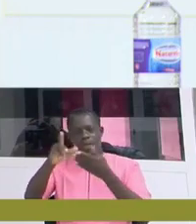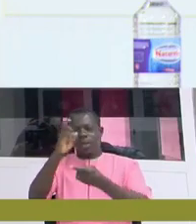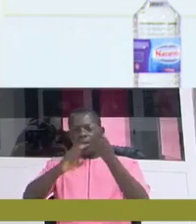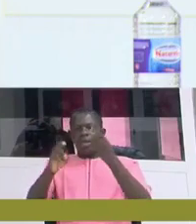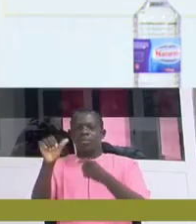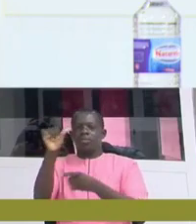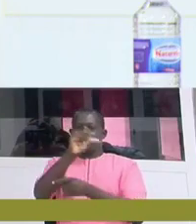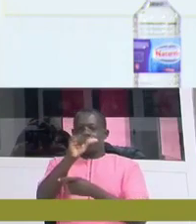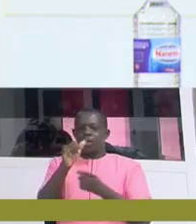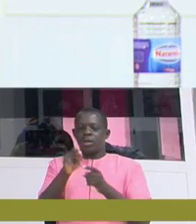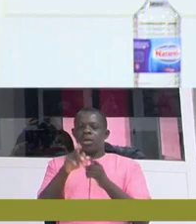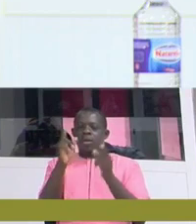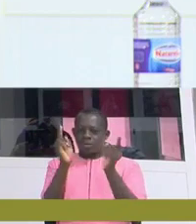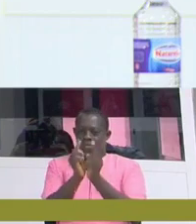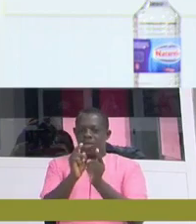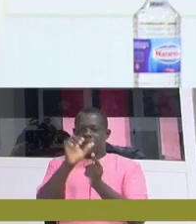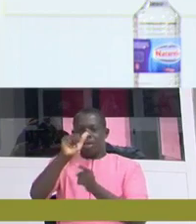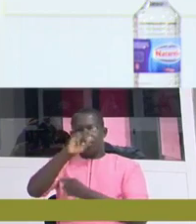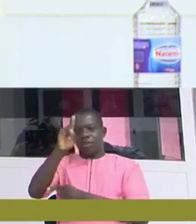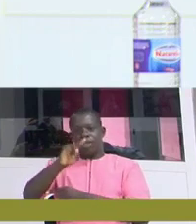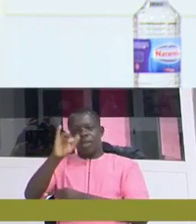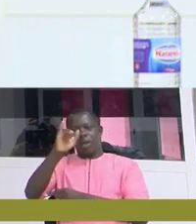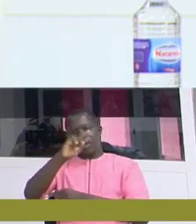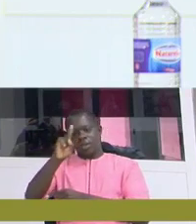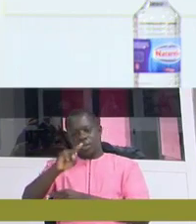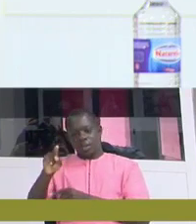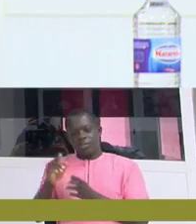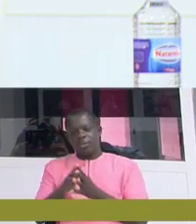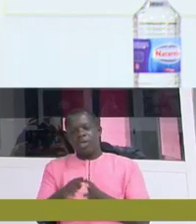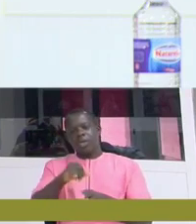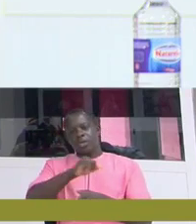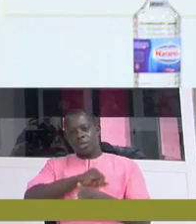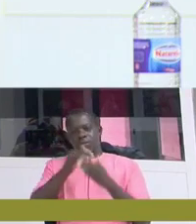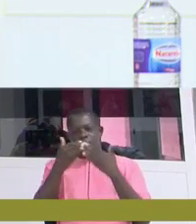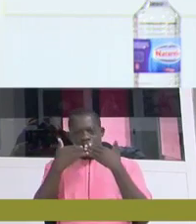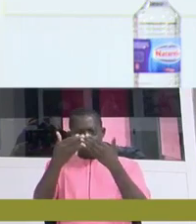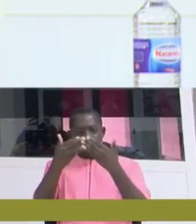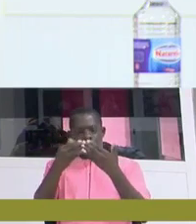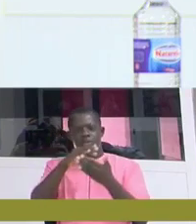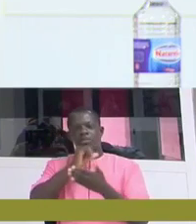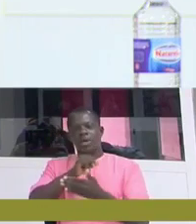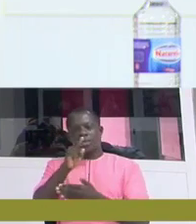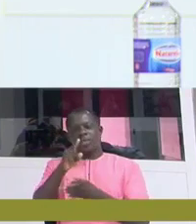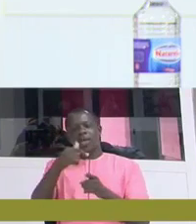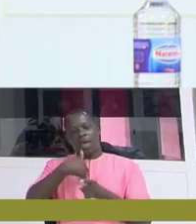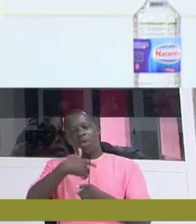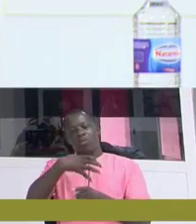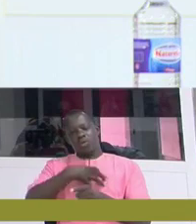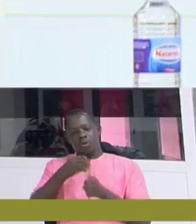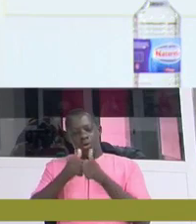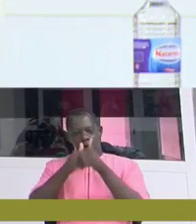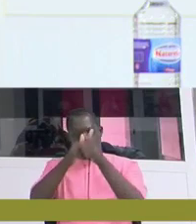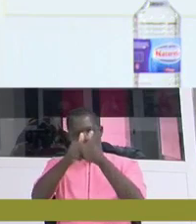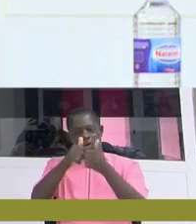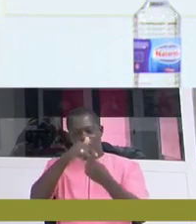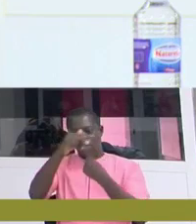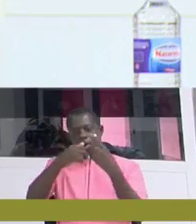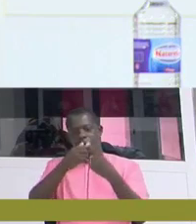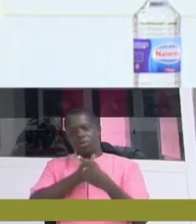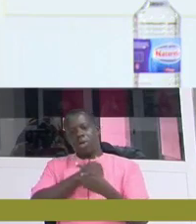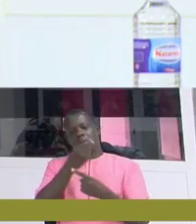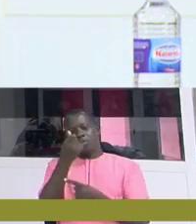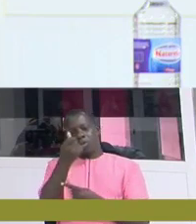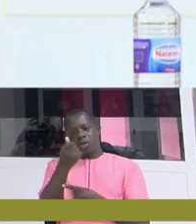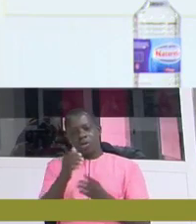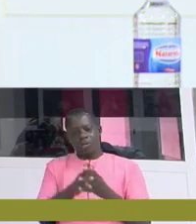I went back. Nga assist taraje. I found assist there. Ko assist. I said assist. Natan nakodol nomo bi fanang. I have come to collect my money